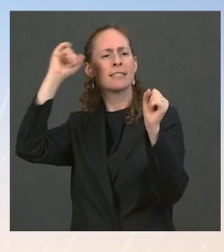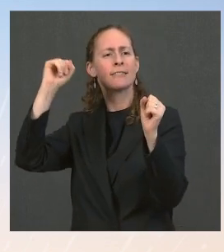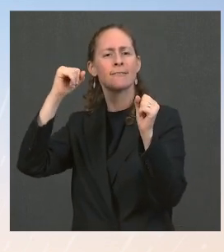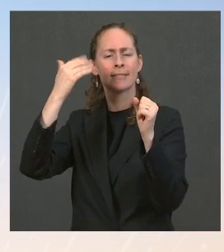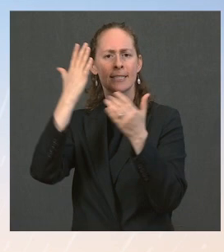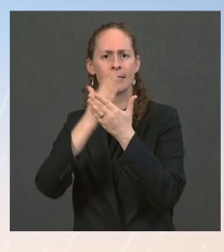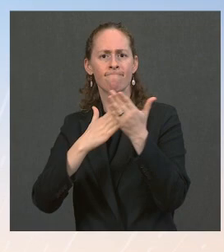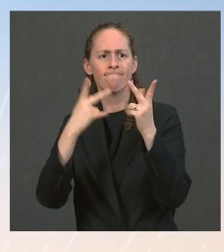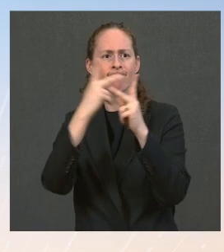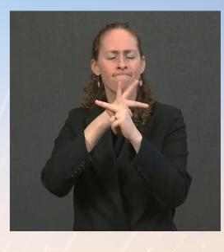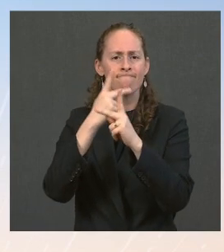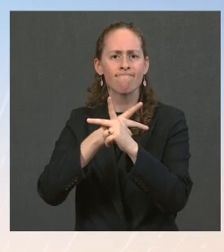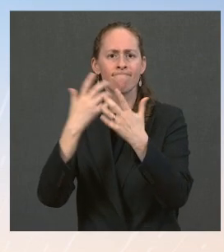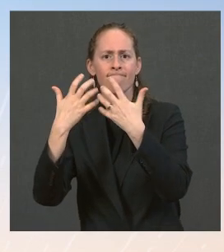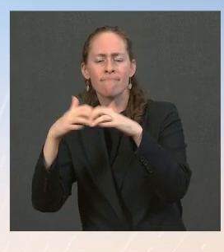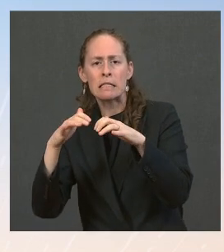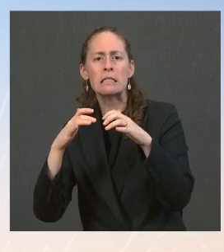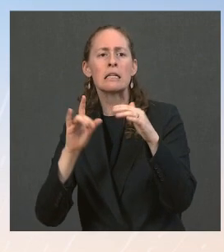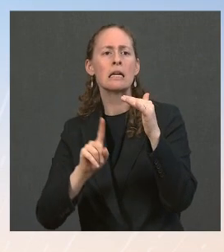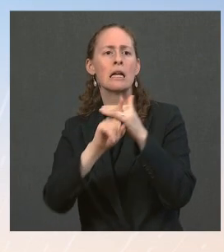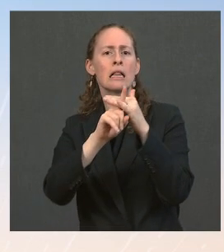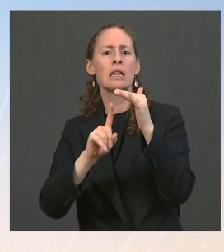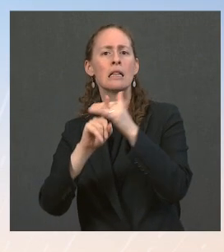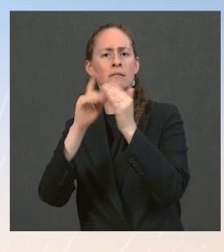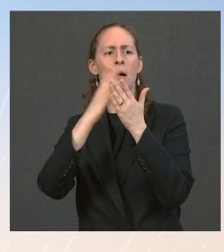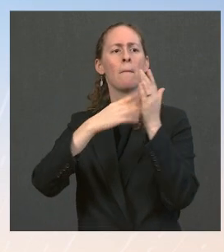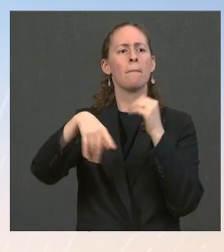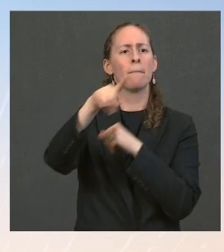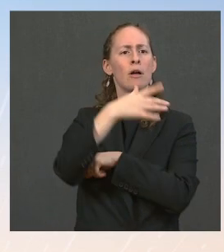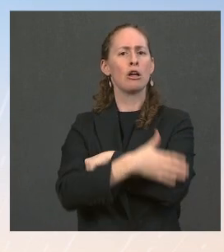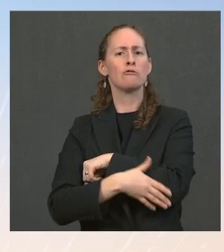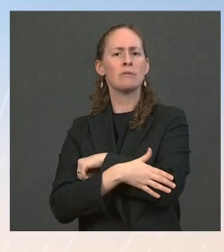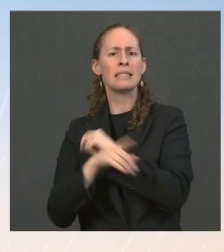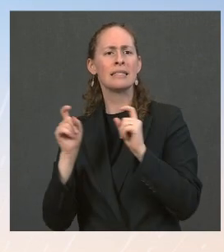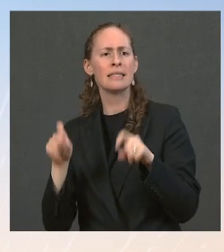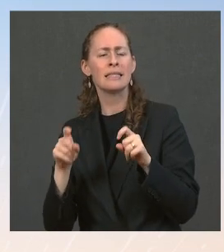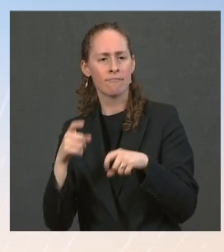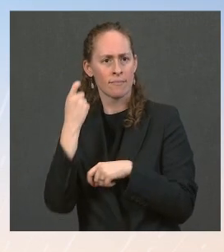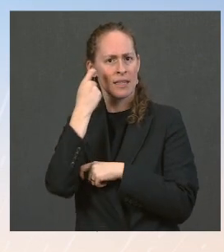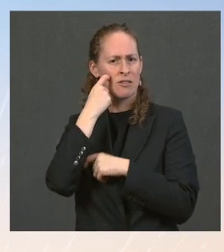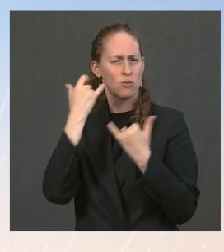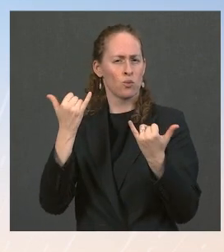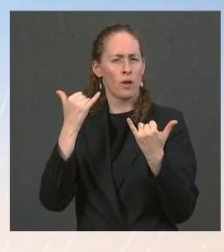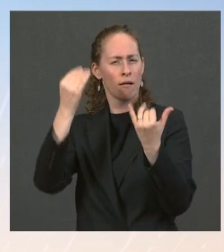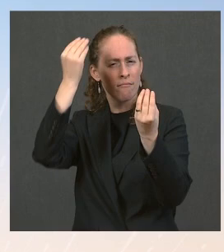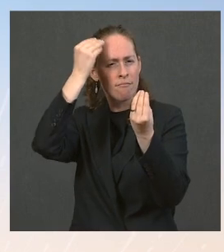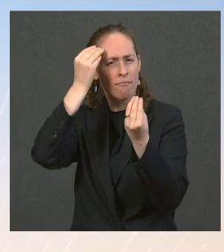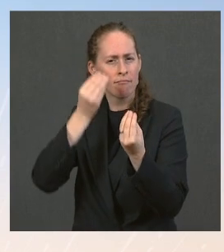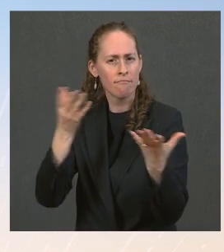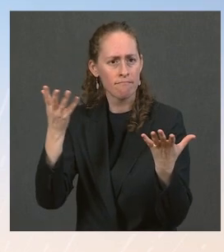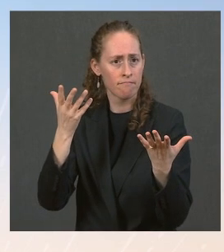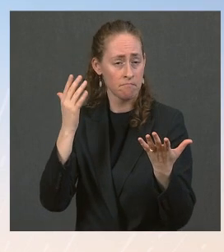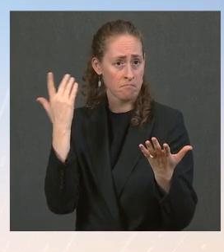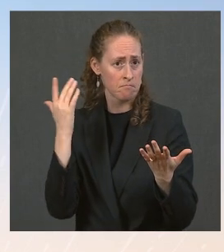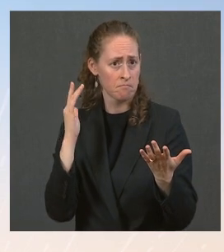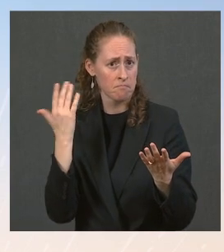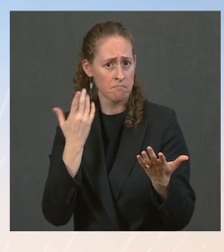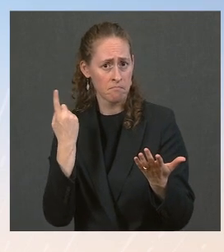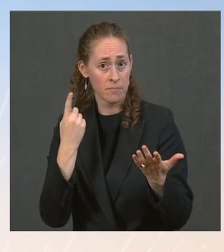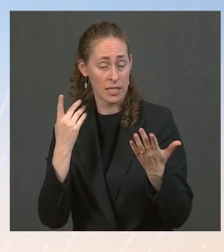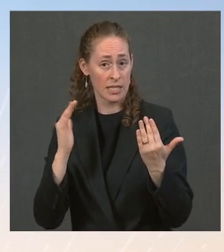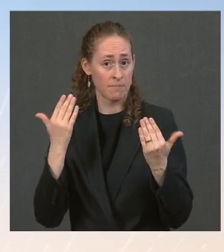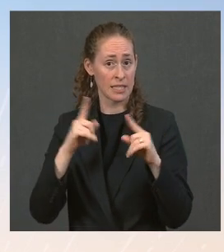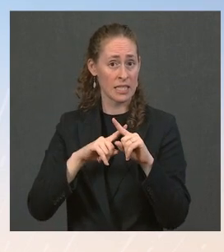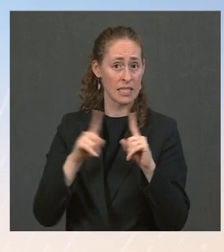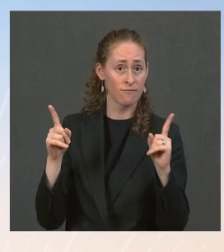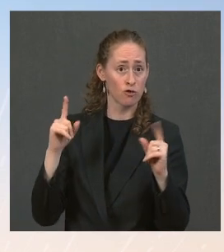that are actually in need. Just with this latest round that you just announced today, has the administration adopted any new strategies for increasing the actual deployment